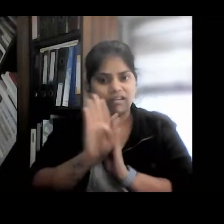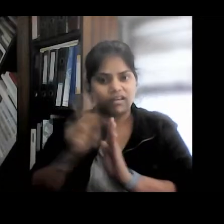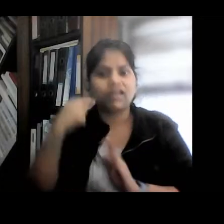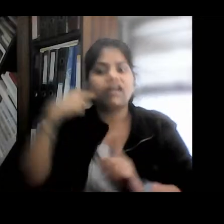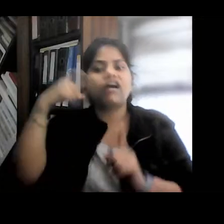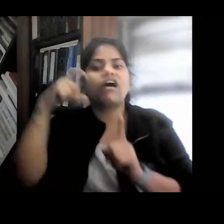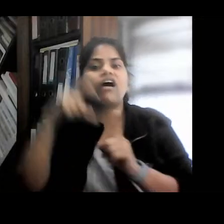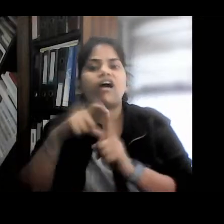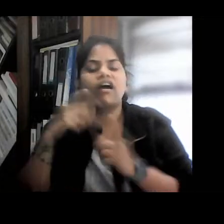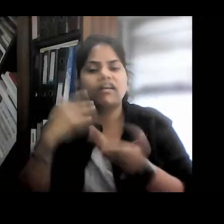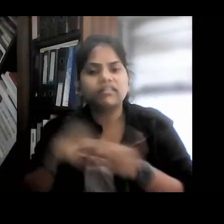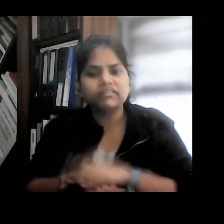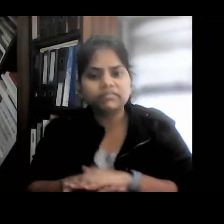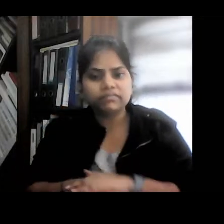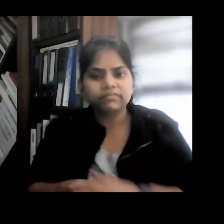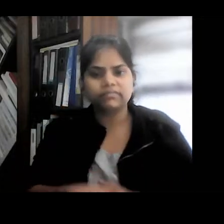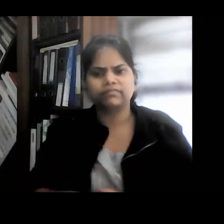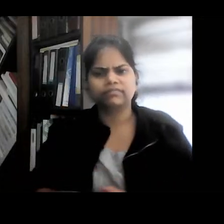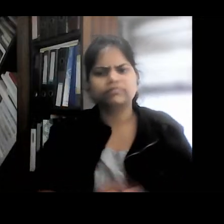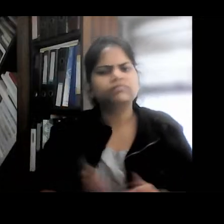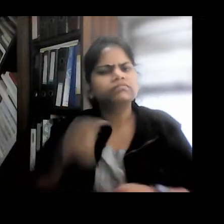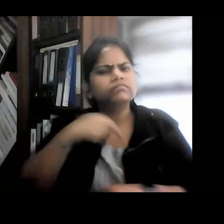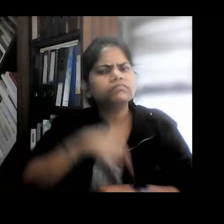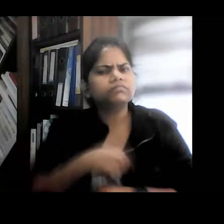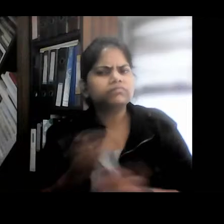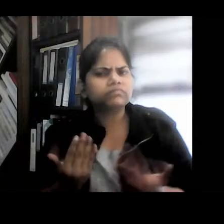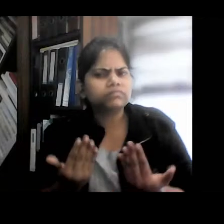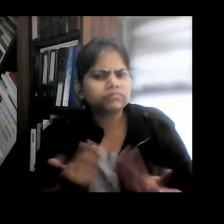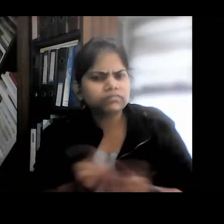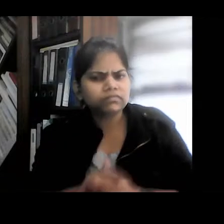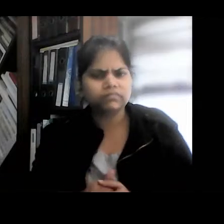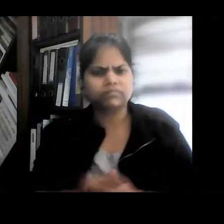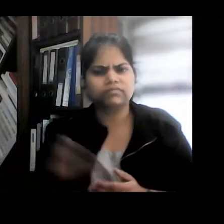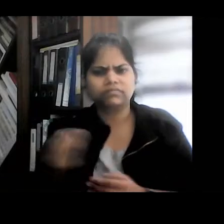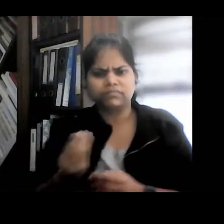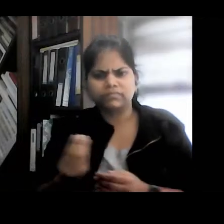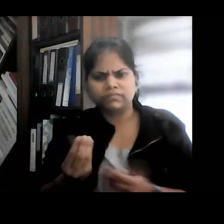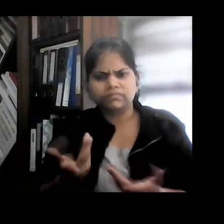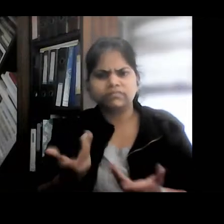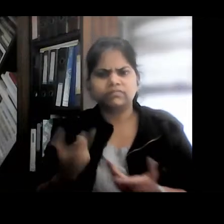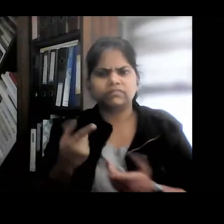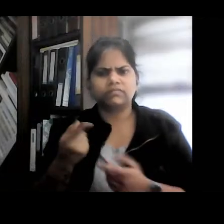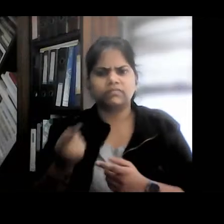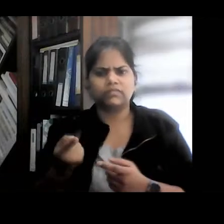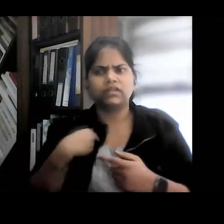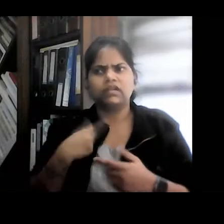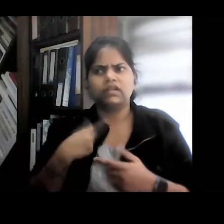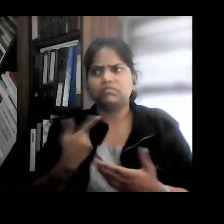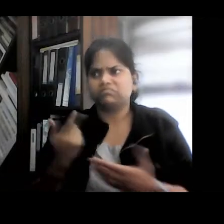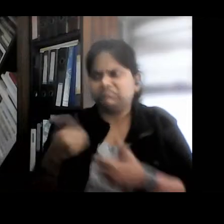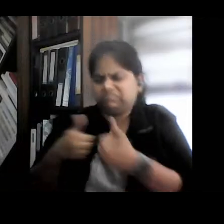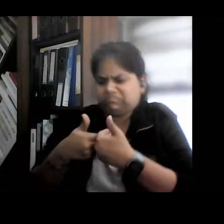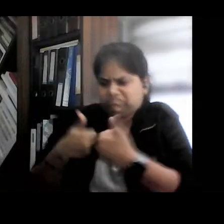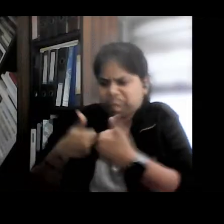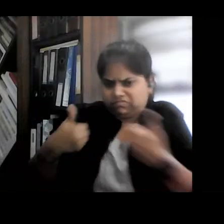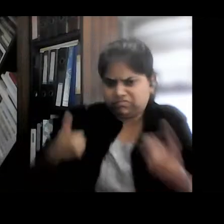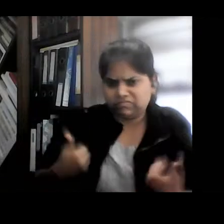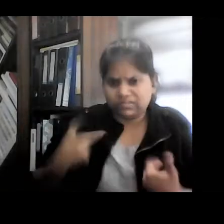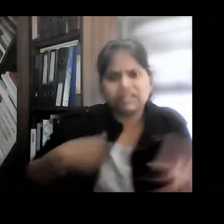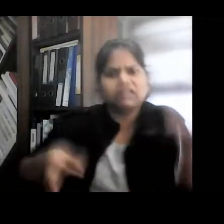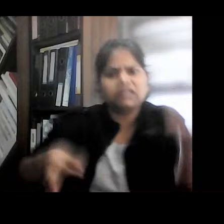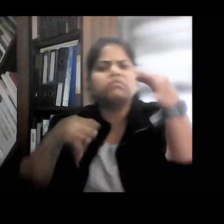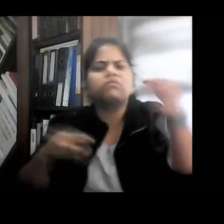a time when first-person narratives by disabled people are often charged with narcissistic bias, this paper shall argue for the